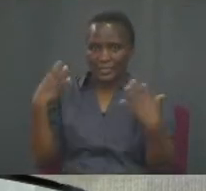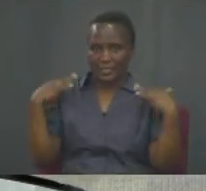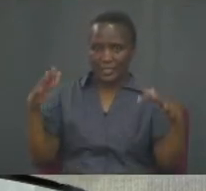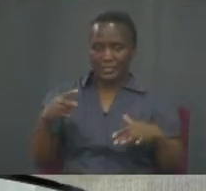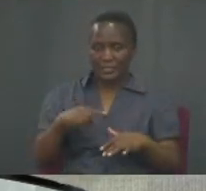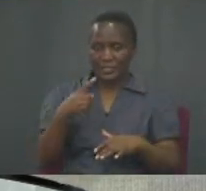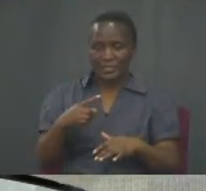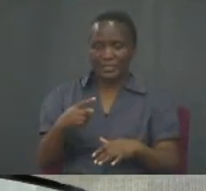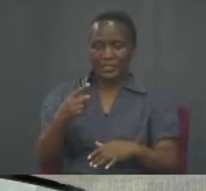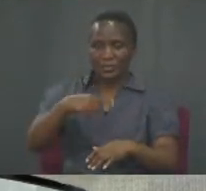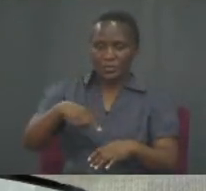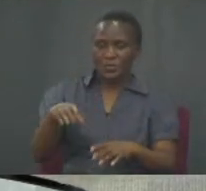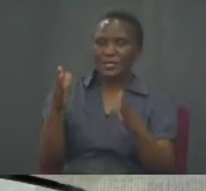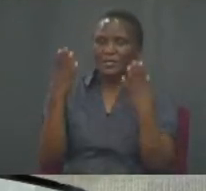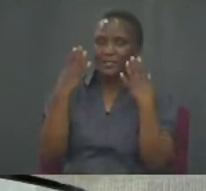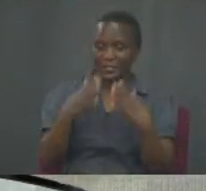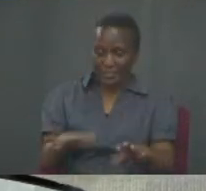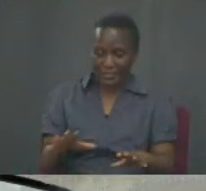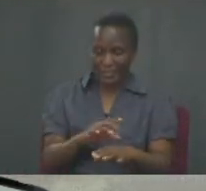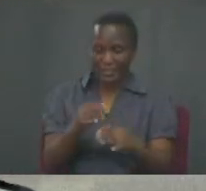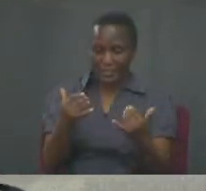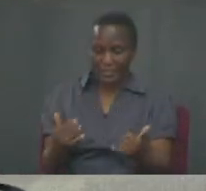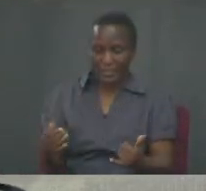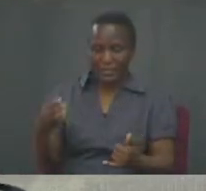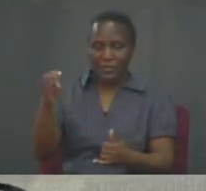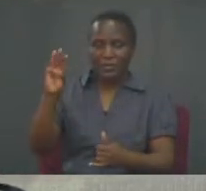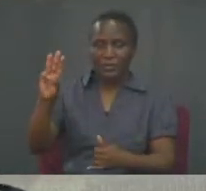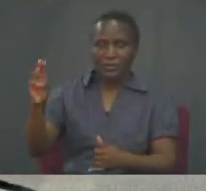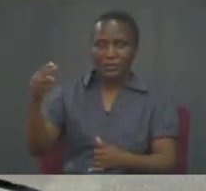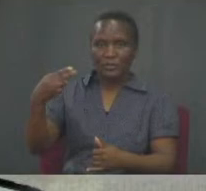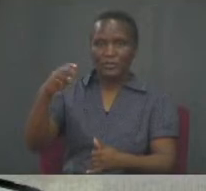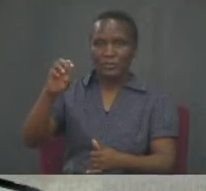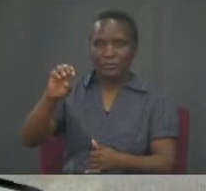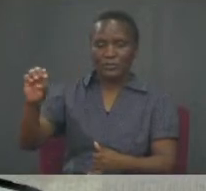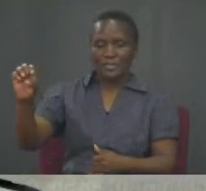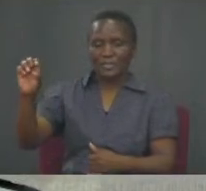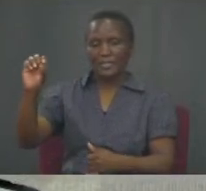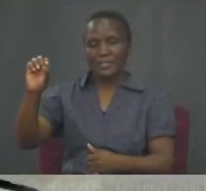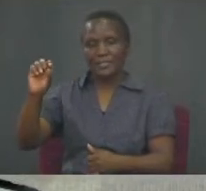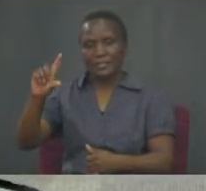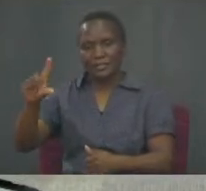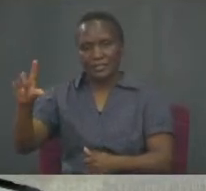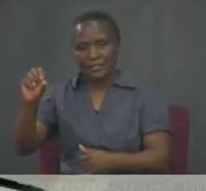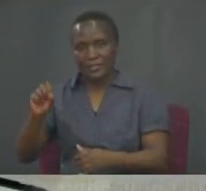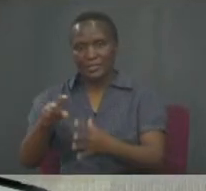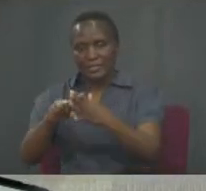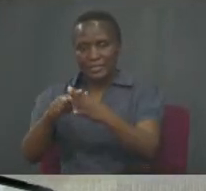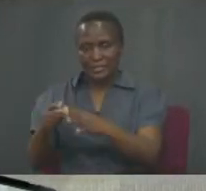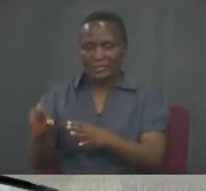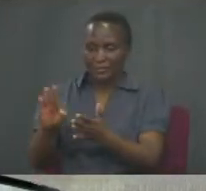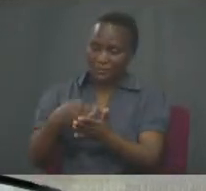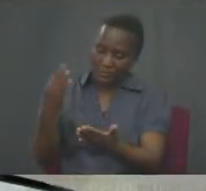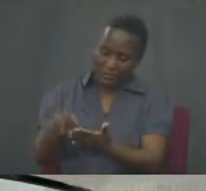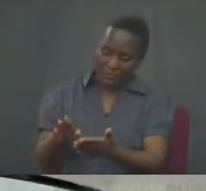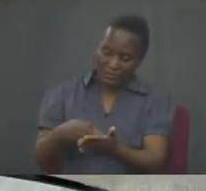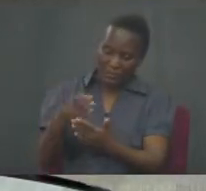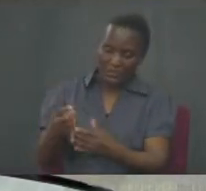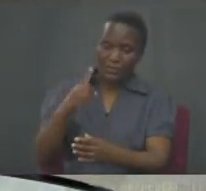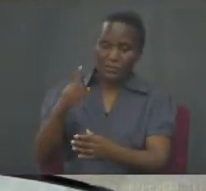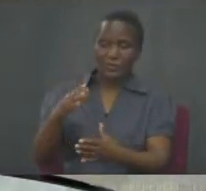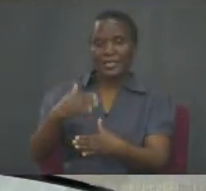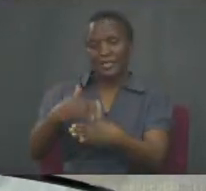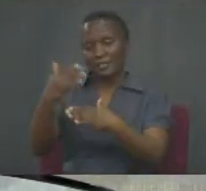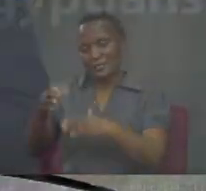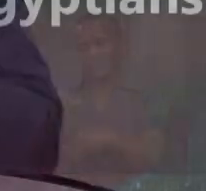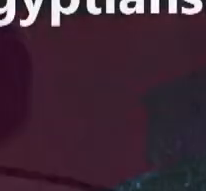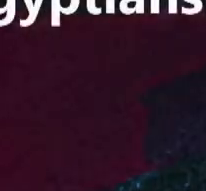drive. The wheels just started falling off one after the other until the Egyptians said, let us flee from the face